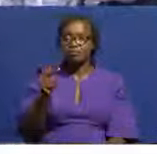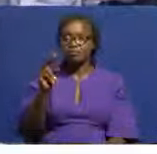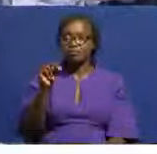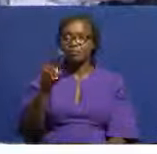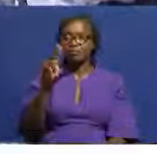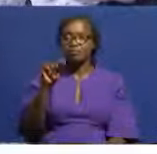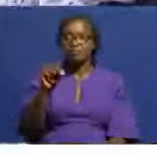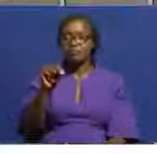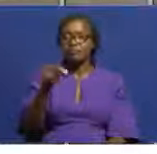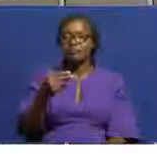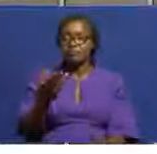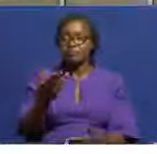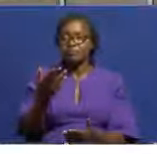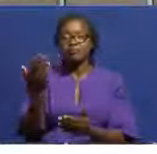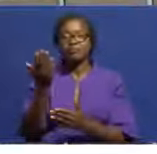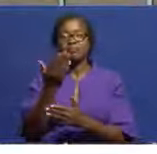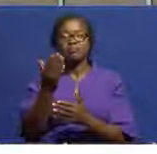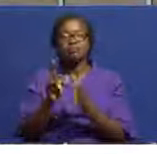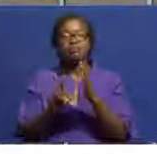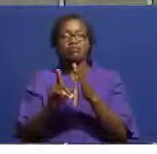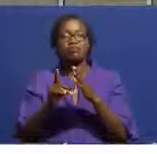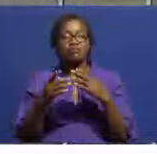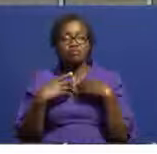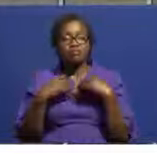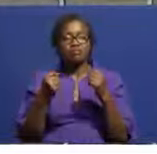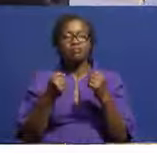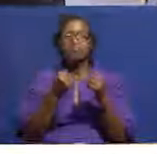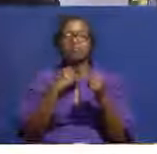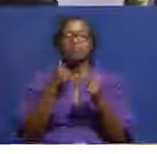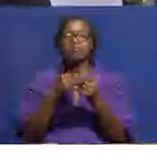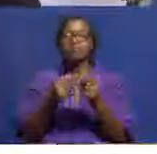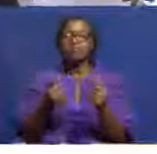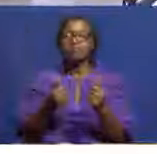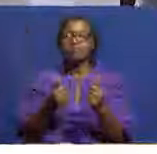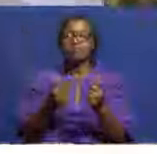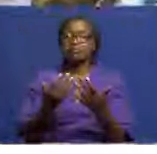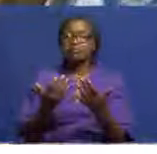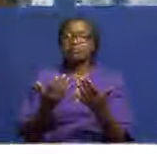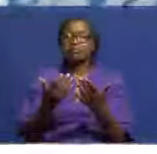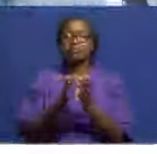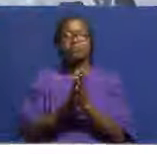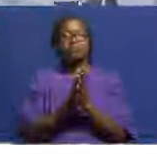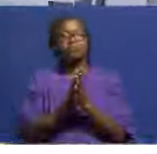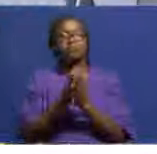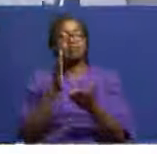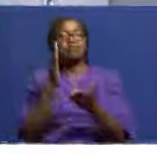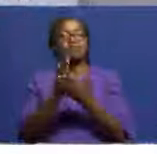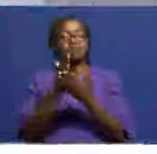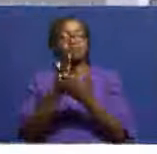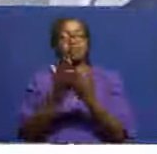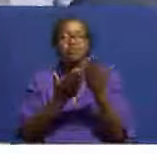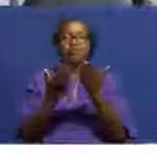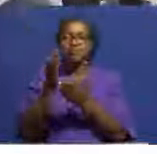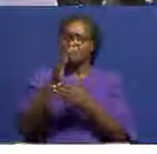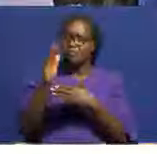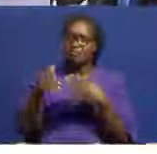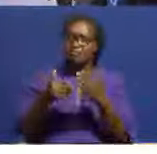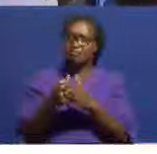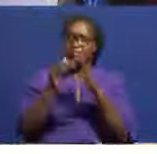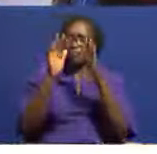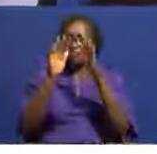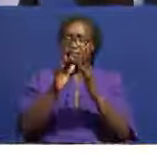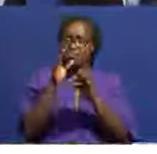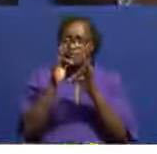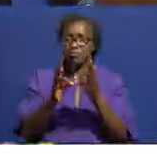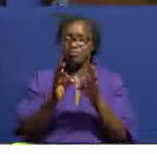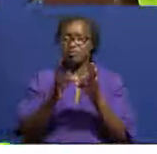ibuka yamewasilishwa kwa wizara ya afya kuitaka kuingilia kati. Chama hicho sasa kinatishia kusitisha kabisa huduma zote muhimu